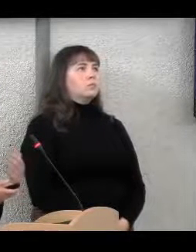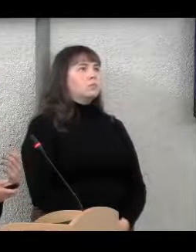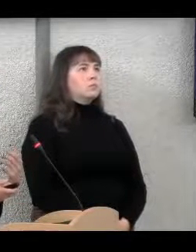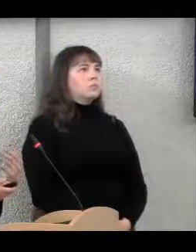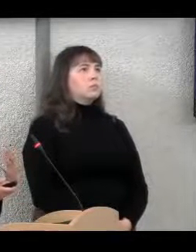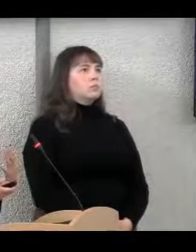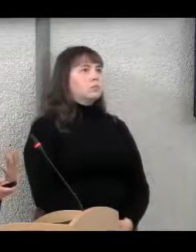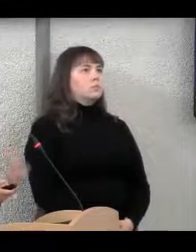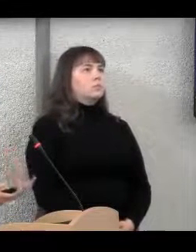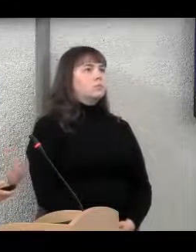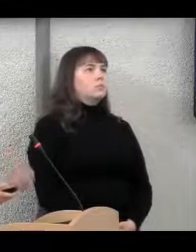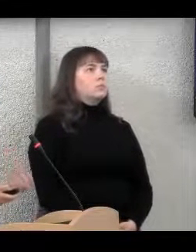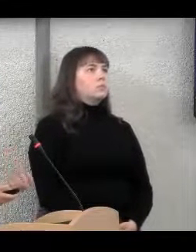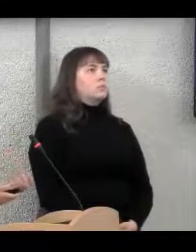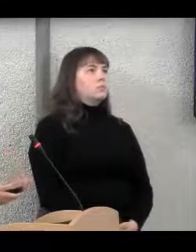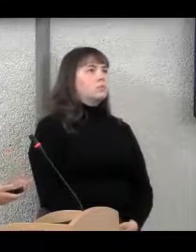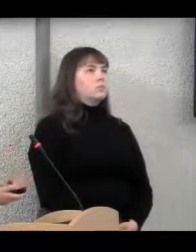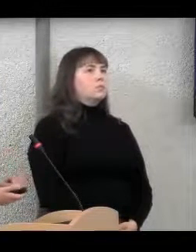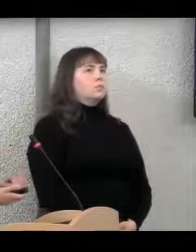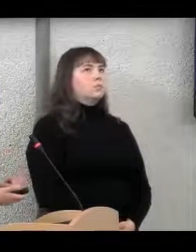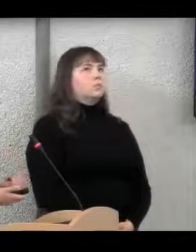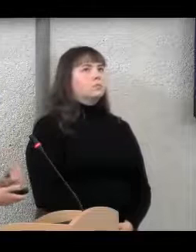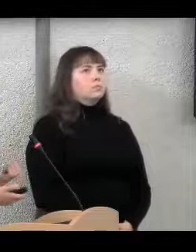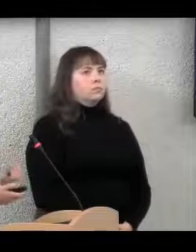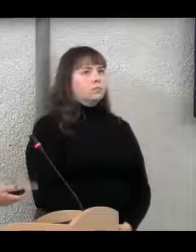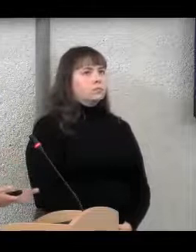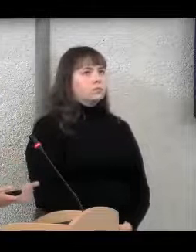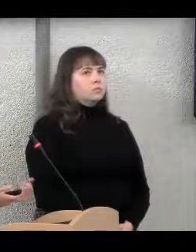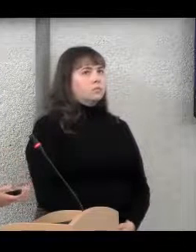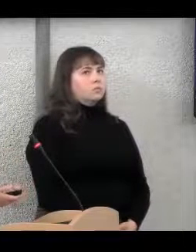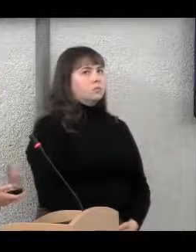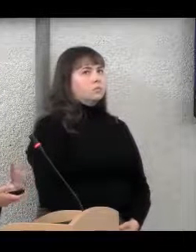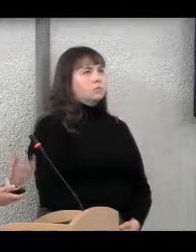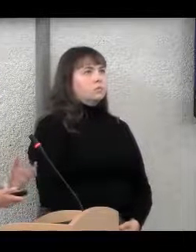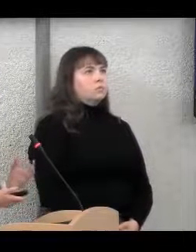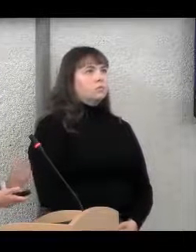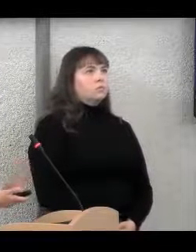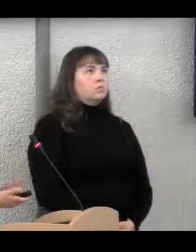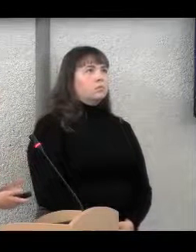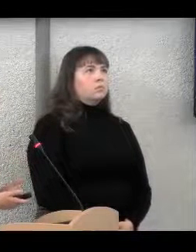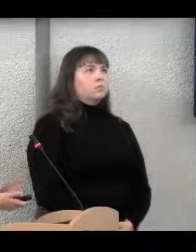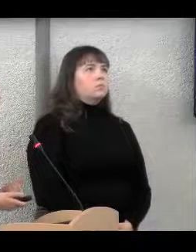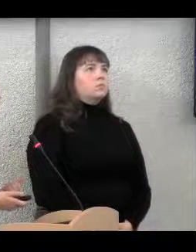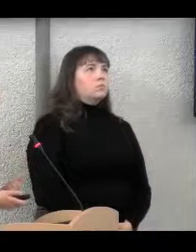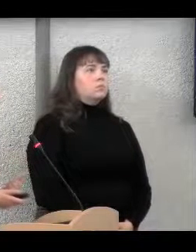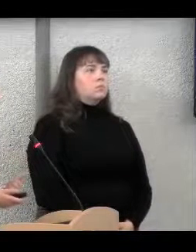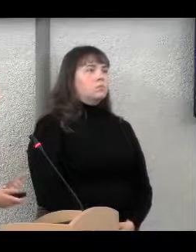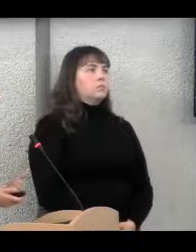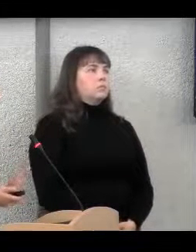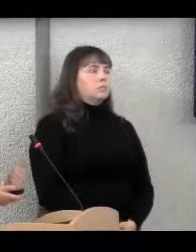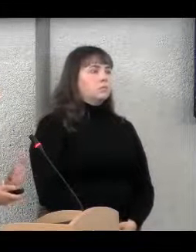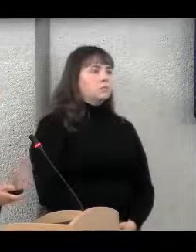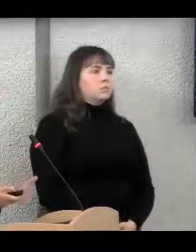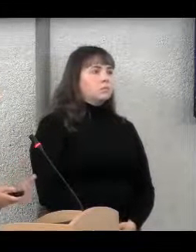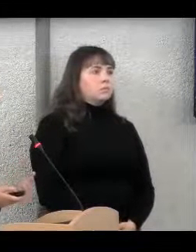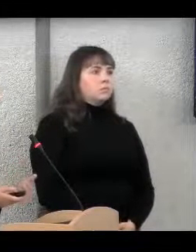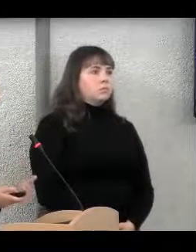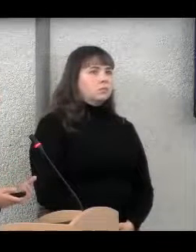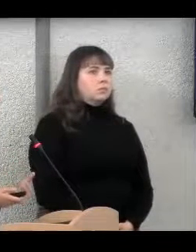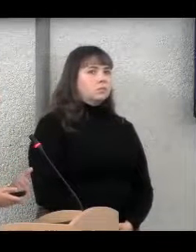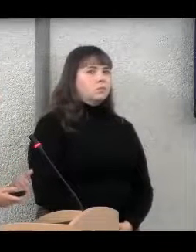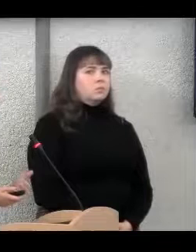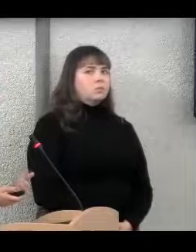store a lot of carbon dioxide in the long term. And it is also